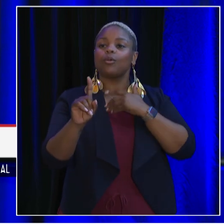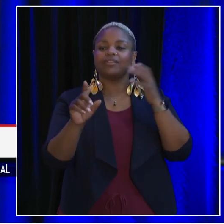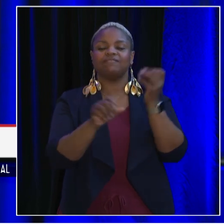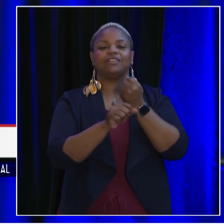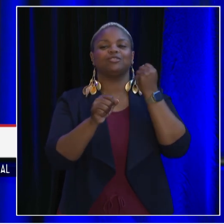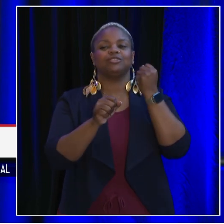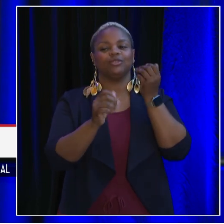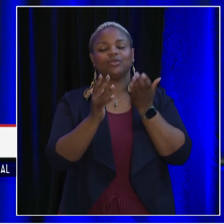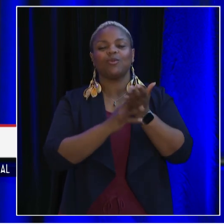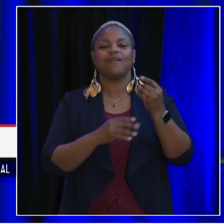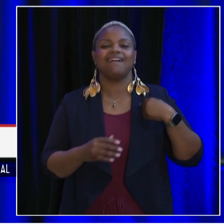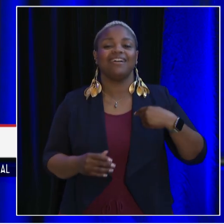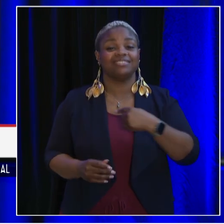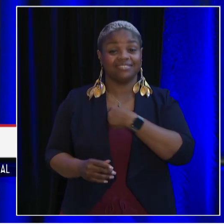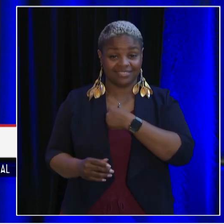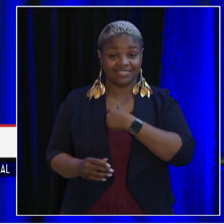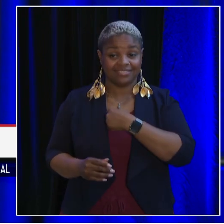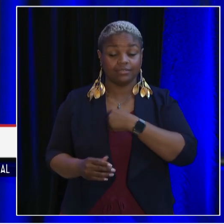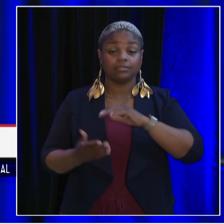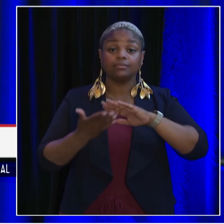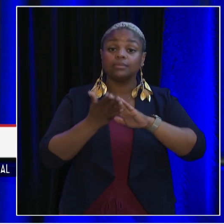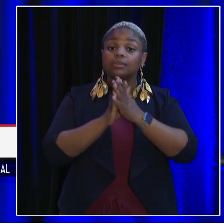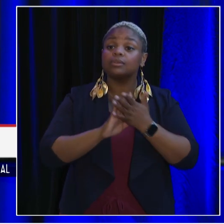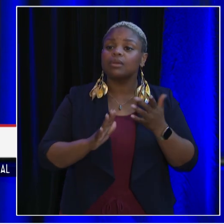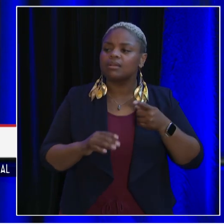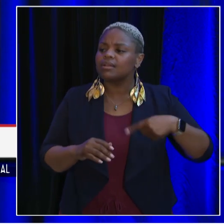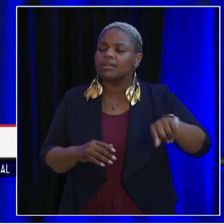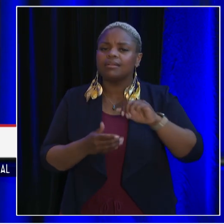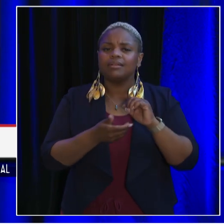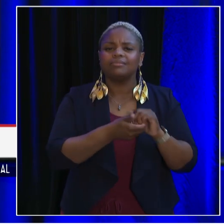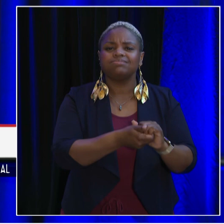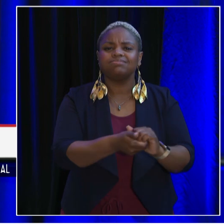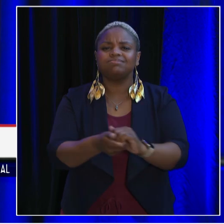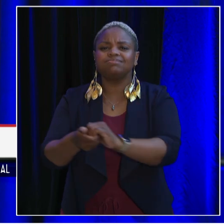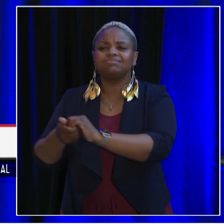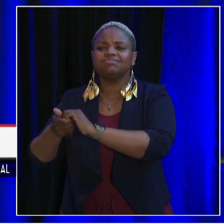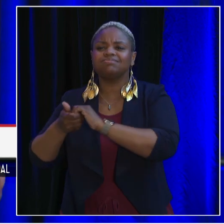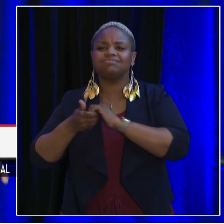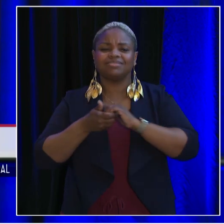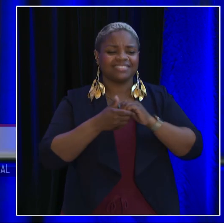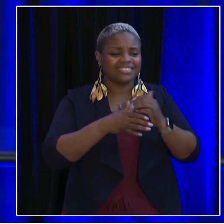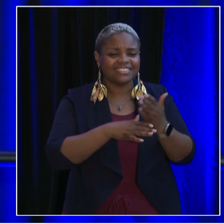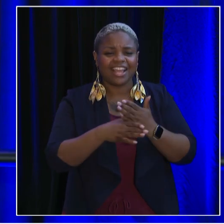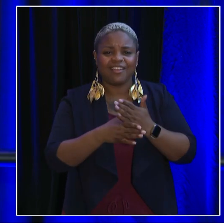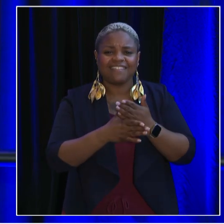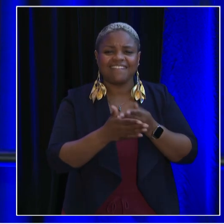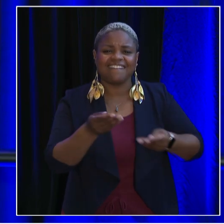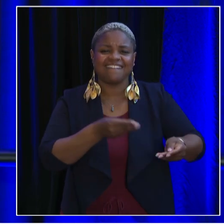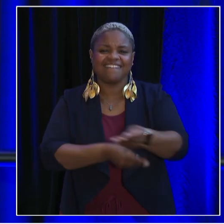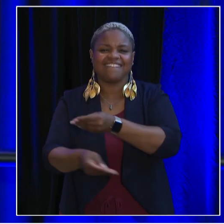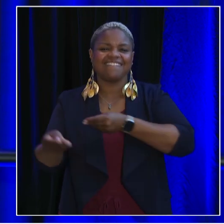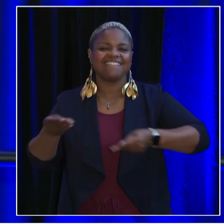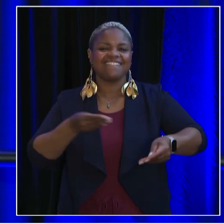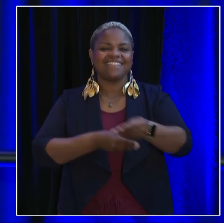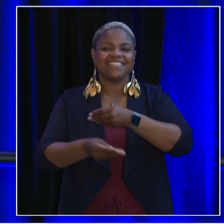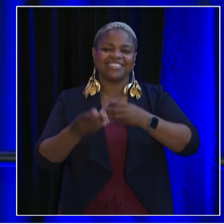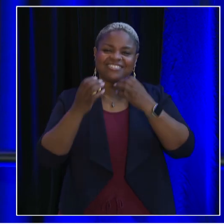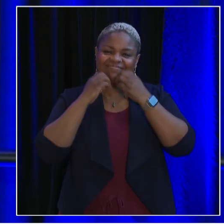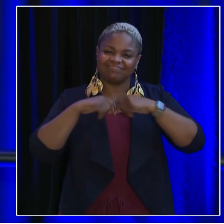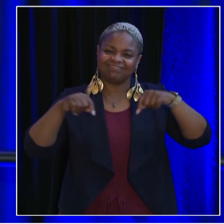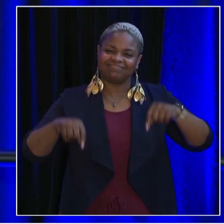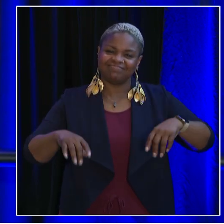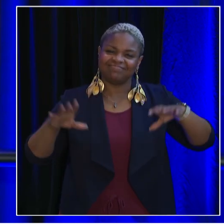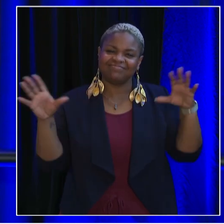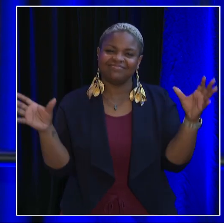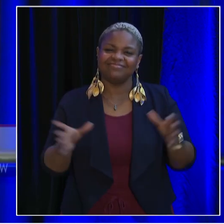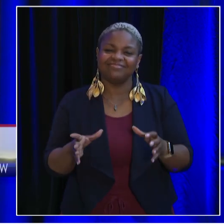us, and the community connections that are shared between us. Bless this gathering in order that we